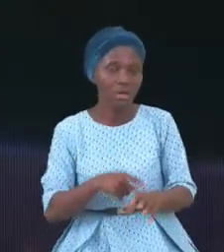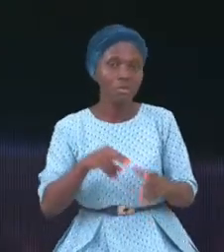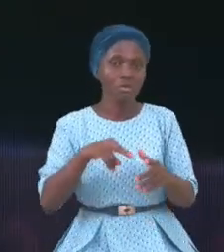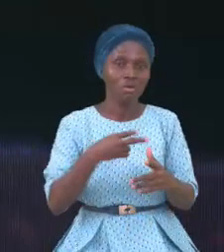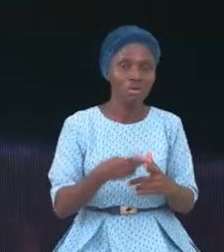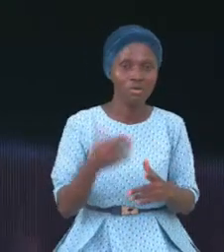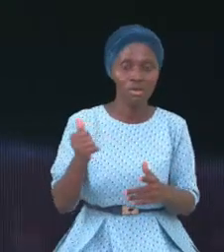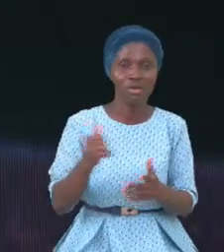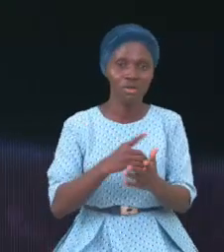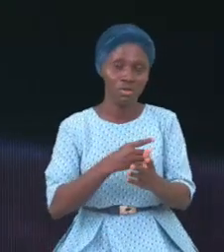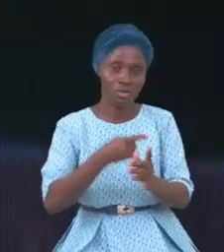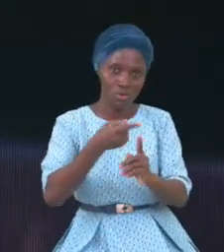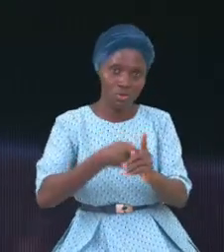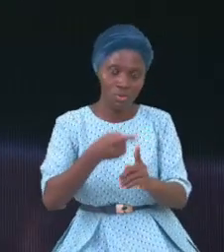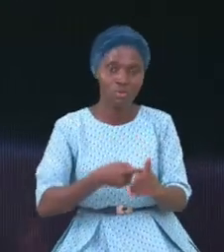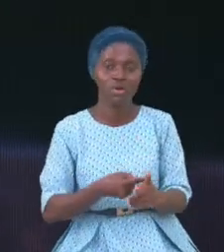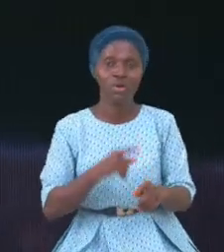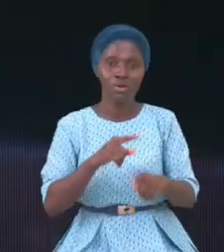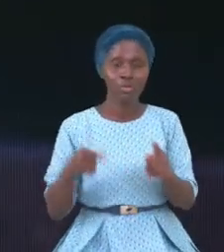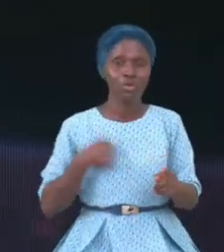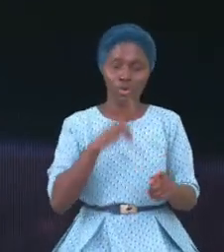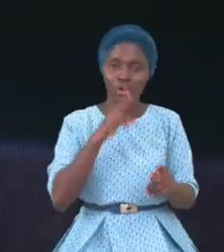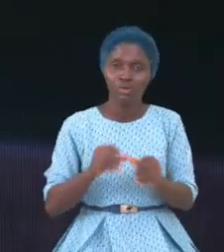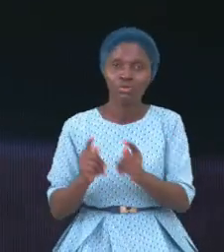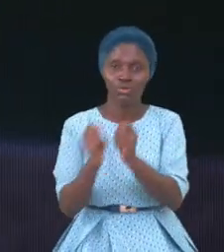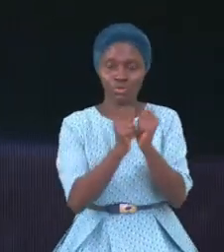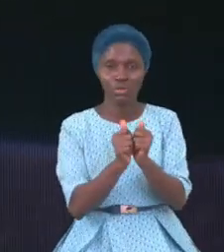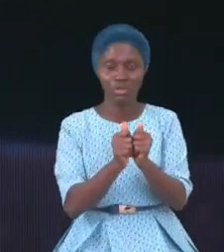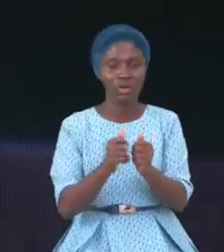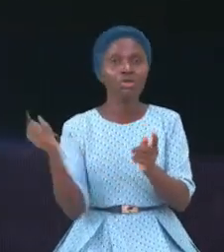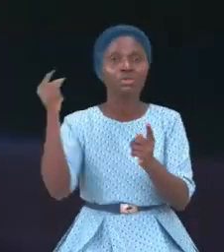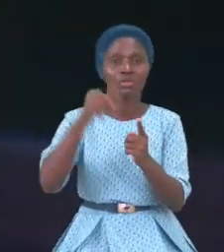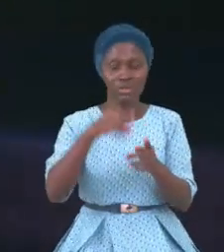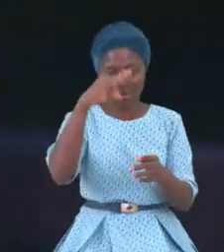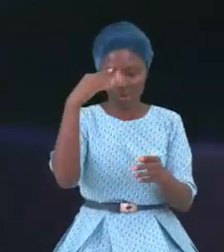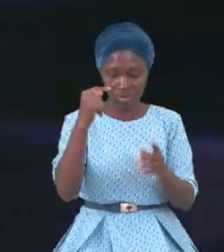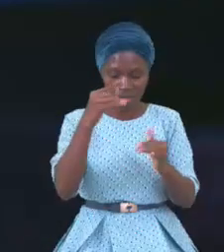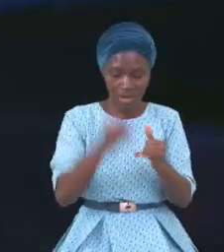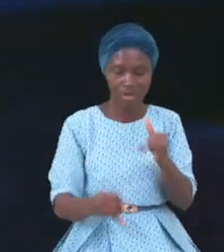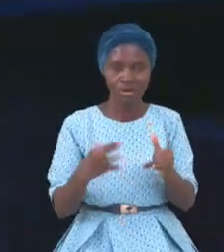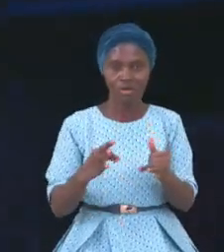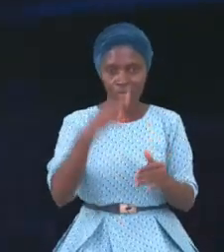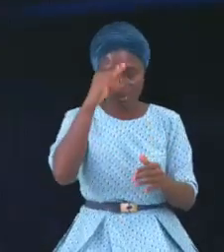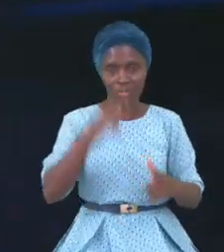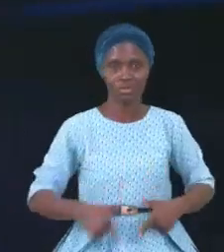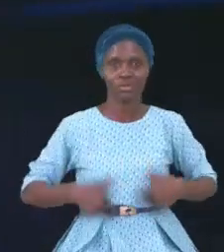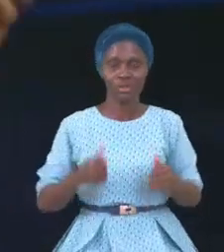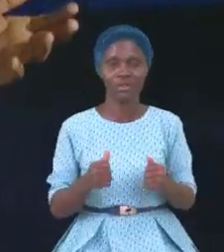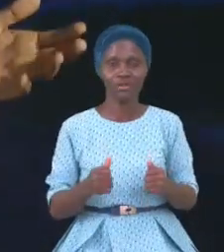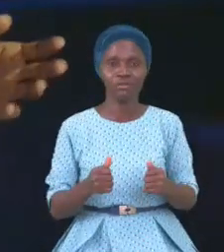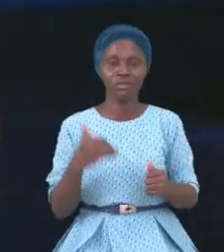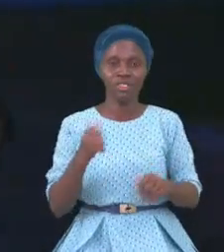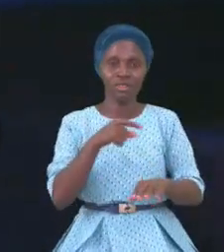life, until the end of his life. The time-tested consecration and submission of